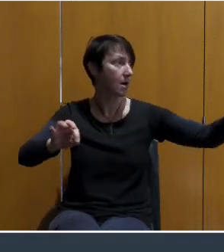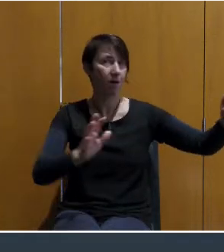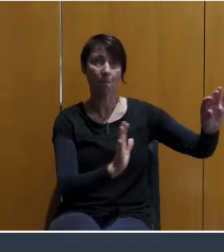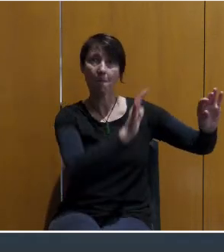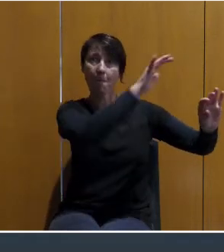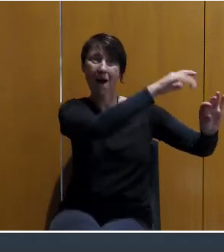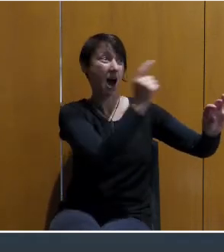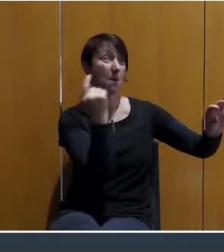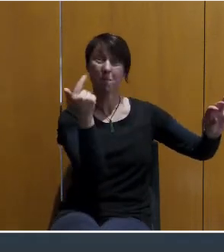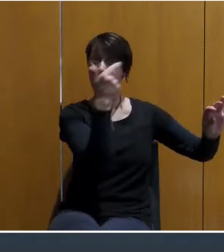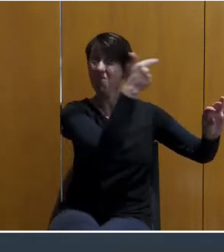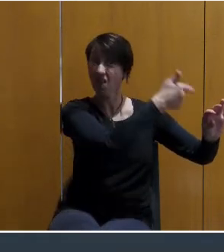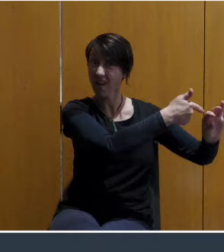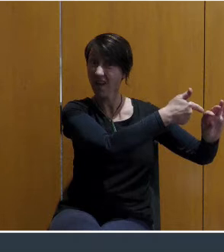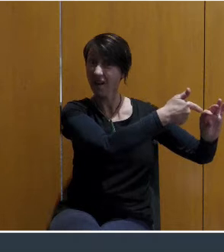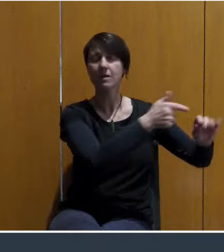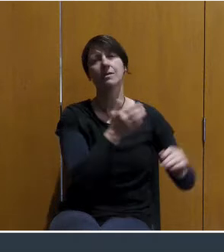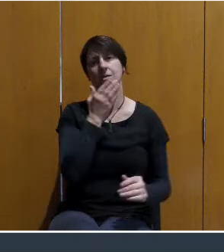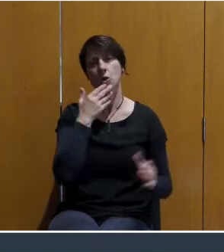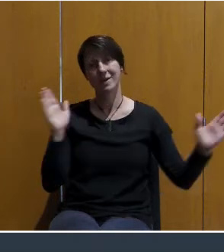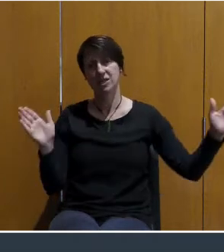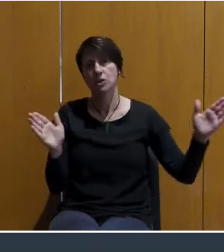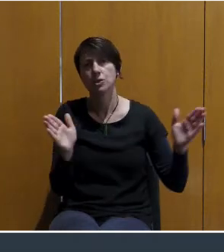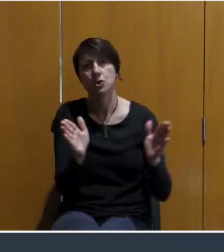it short leads too.